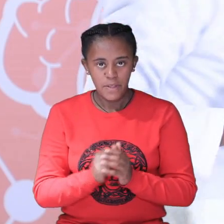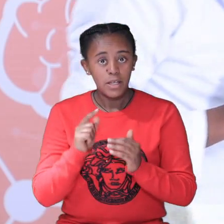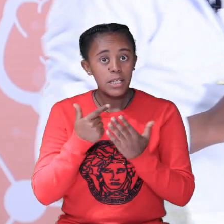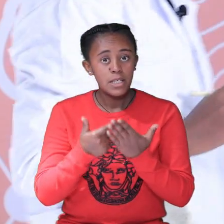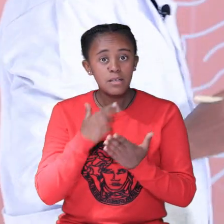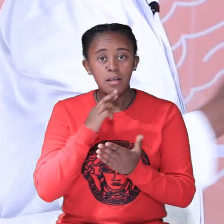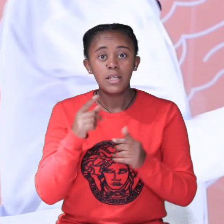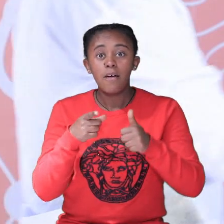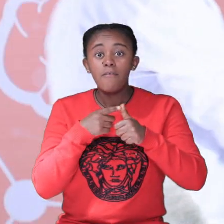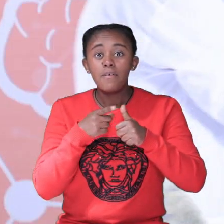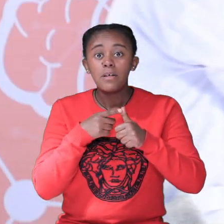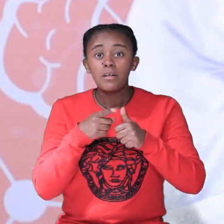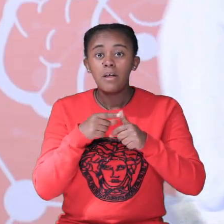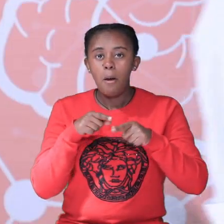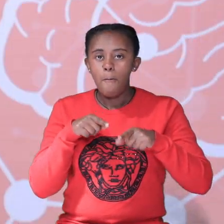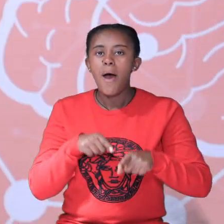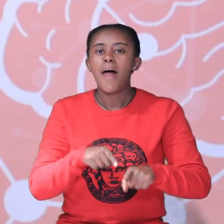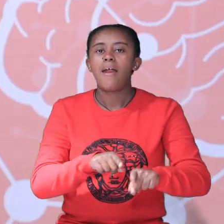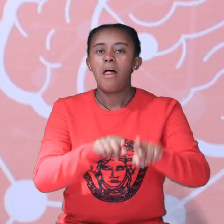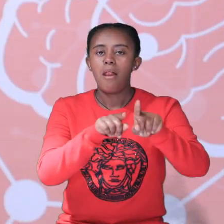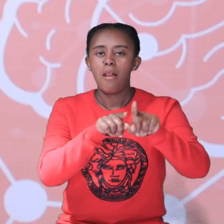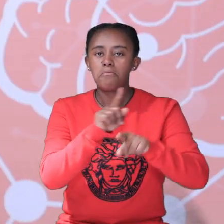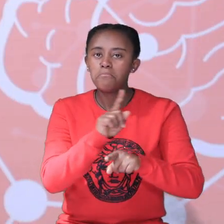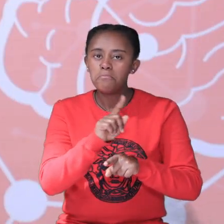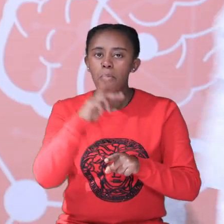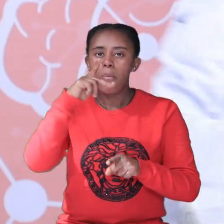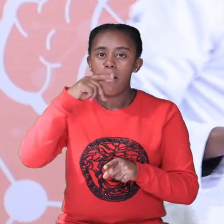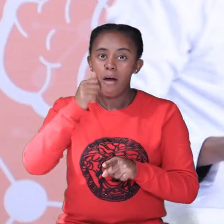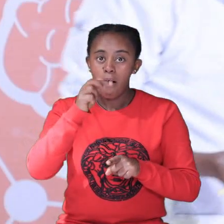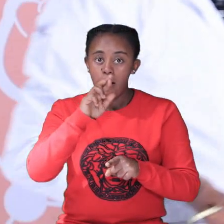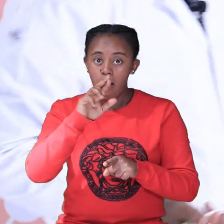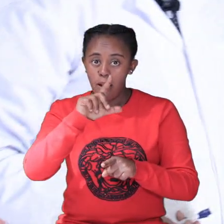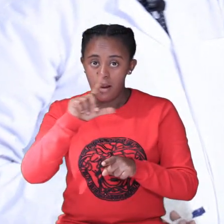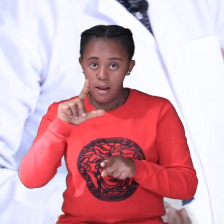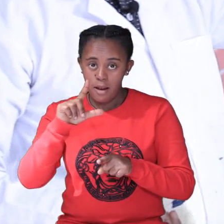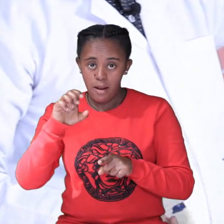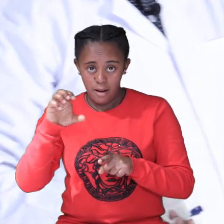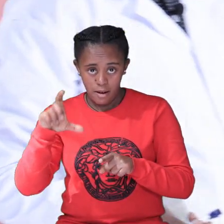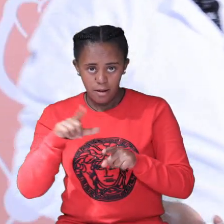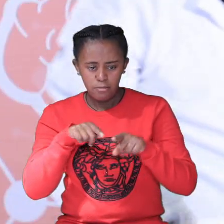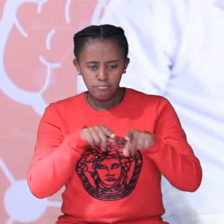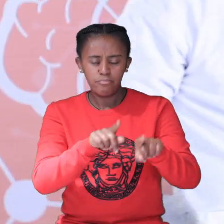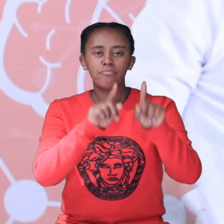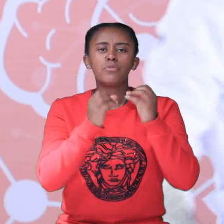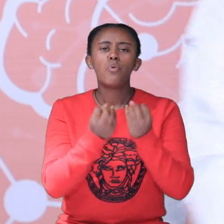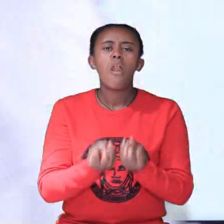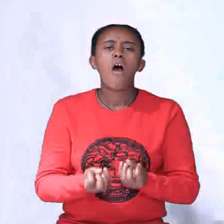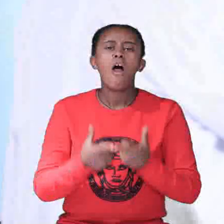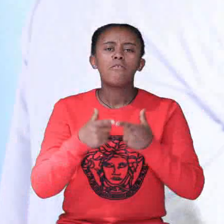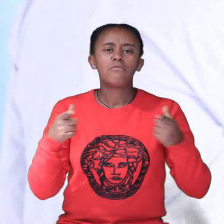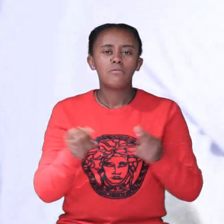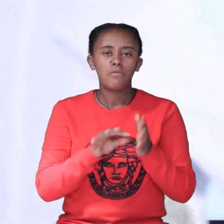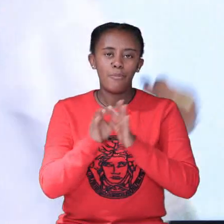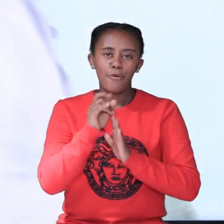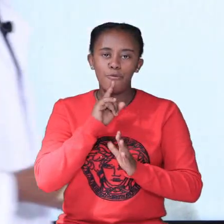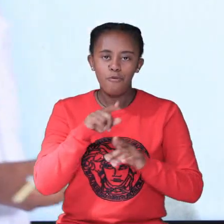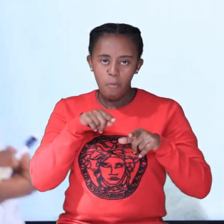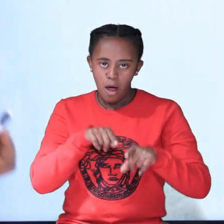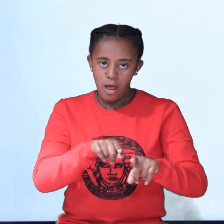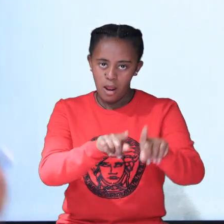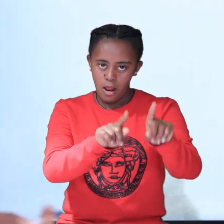These are the first parallel beam. In a parallel beam, when a large number of rays travel parallel to